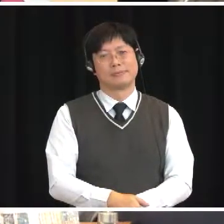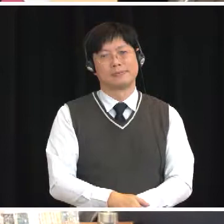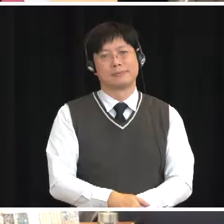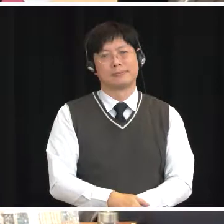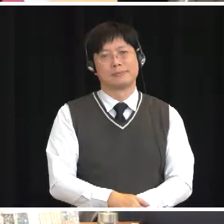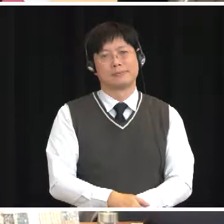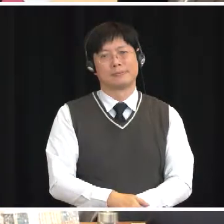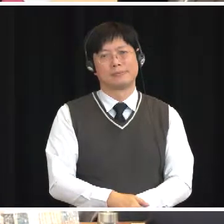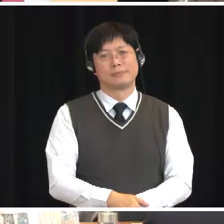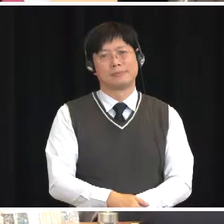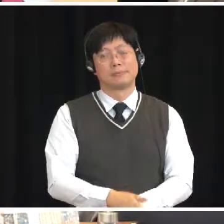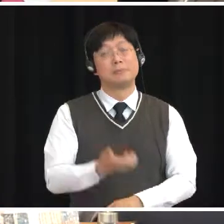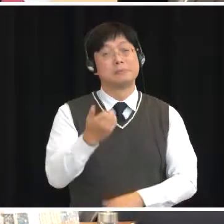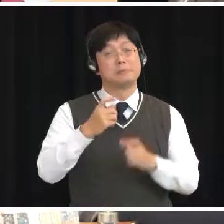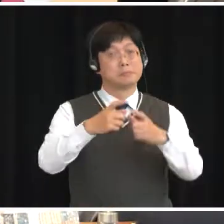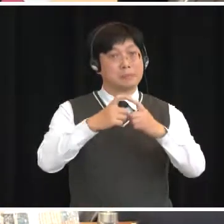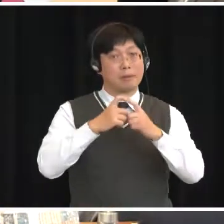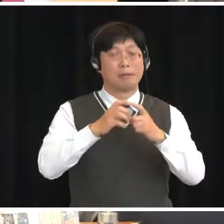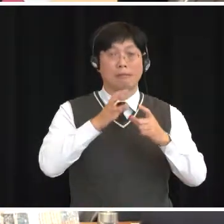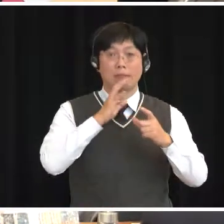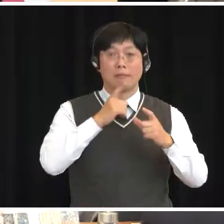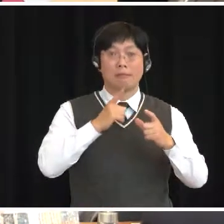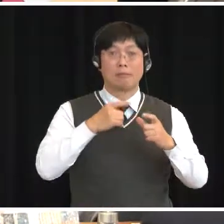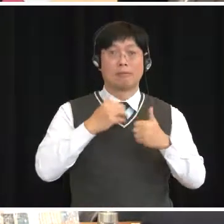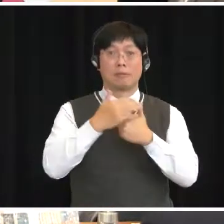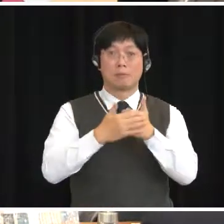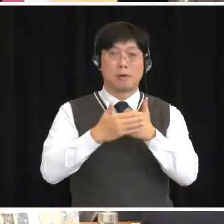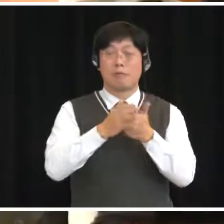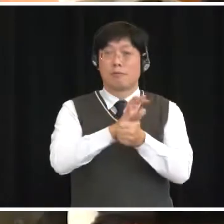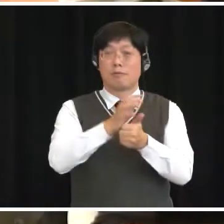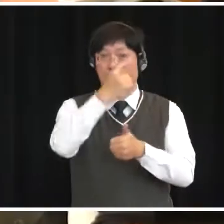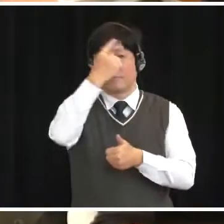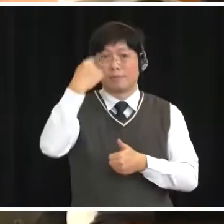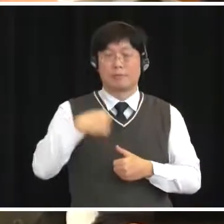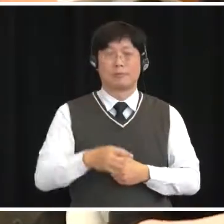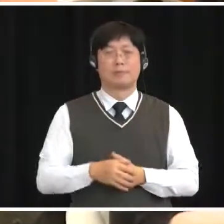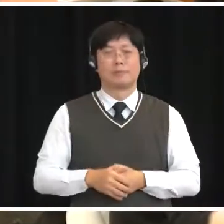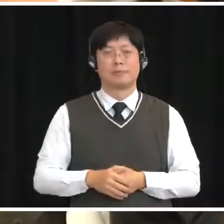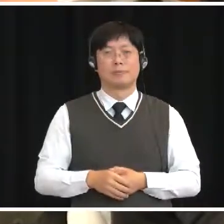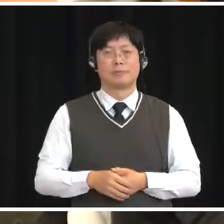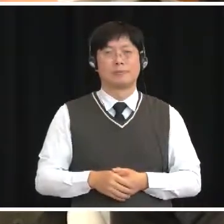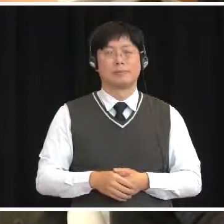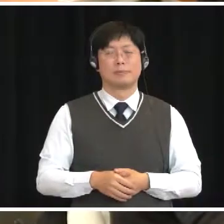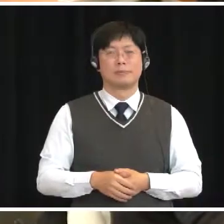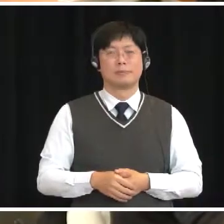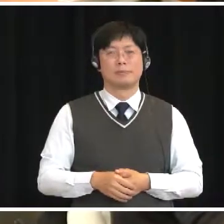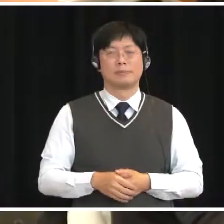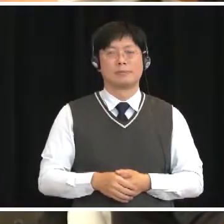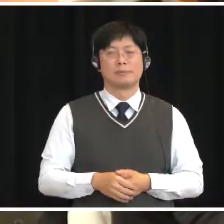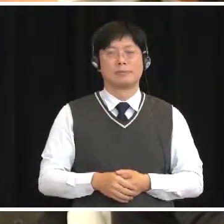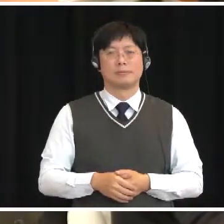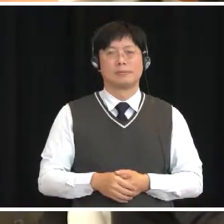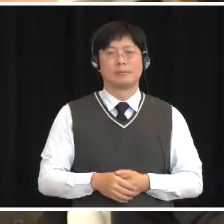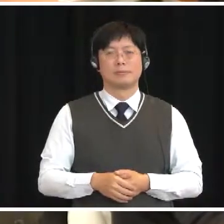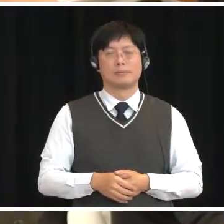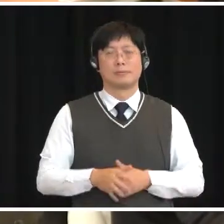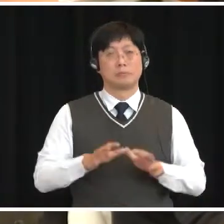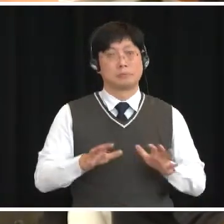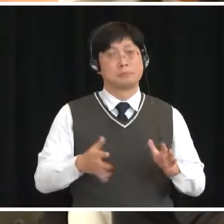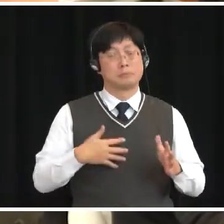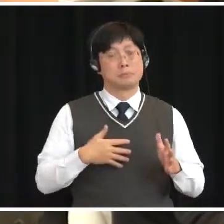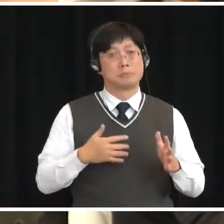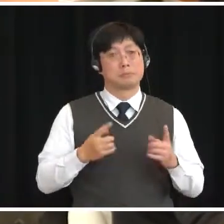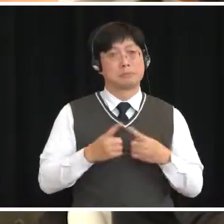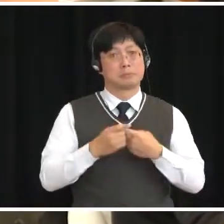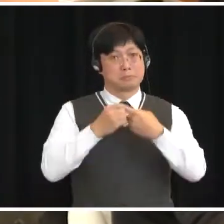hear advice from the committee members too. Okay, the department, that's the